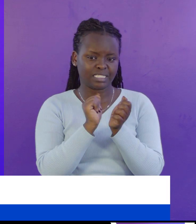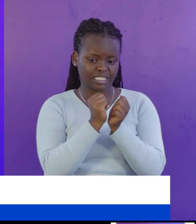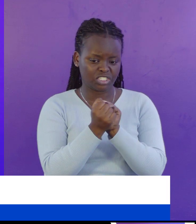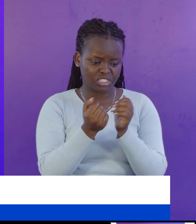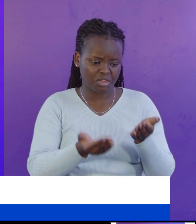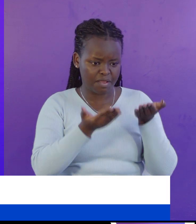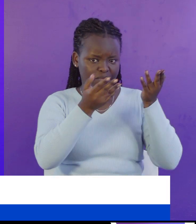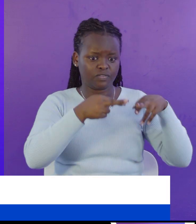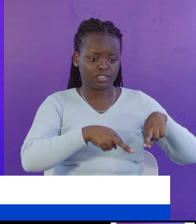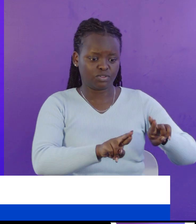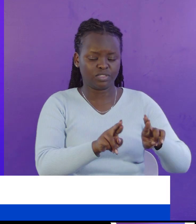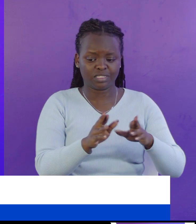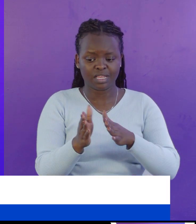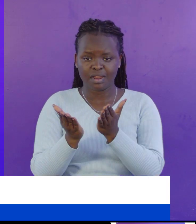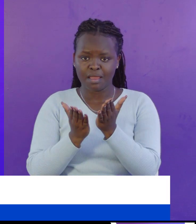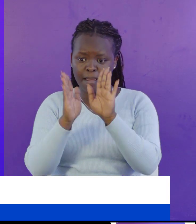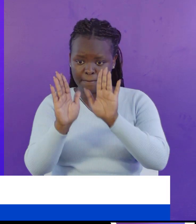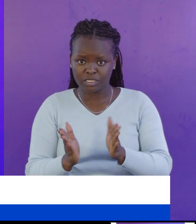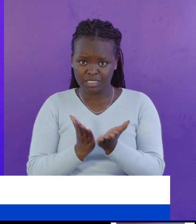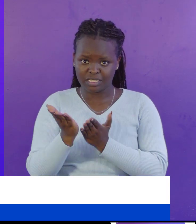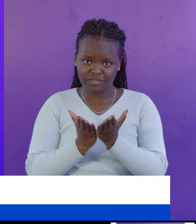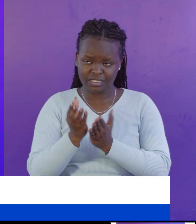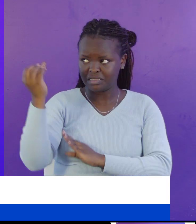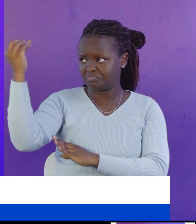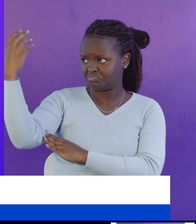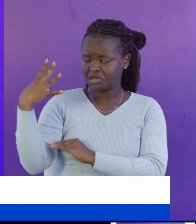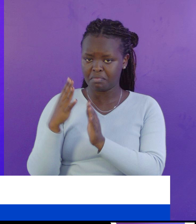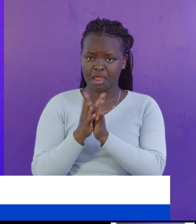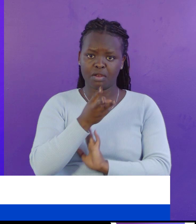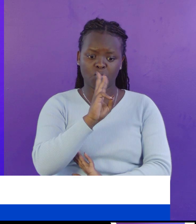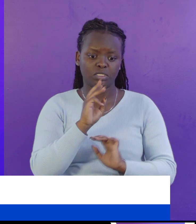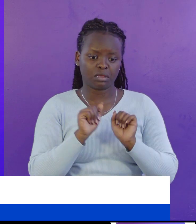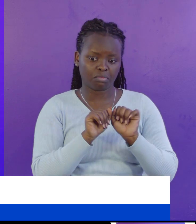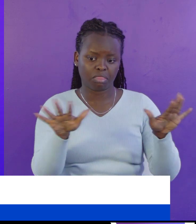of essential services, including electricity and water supply.